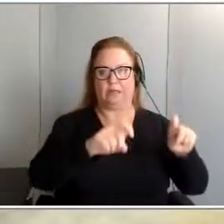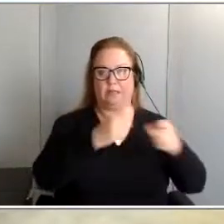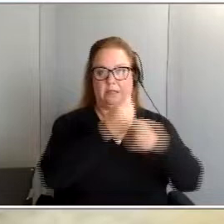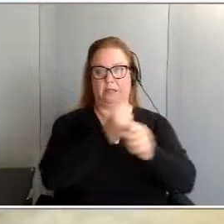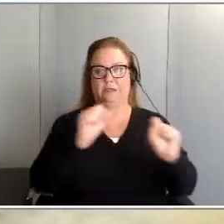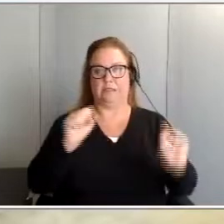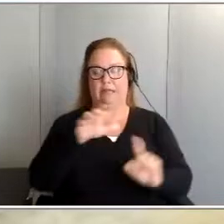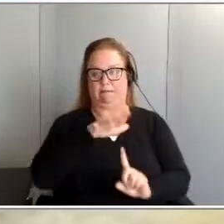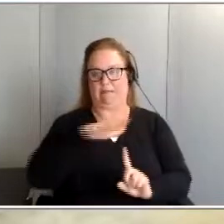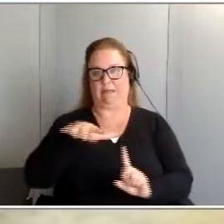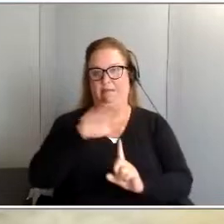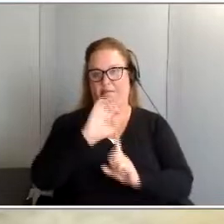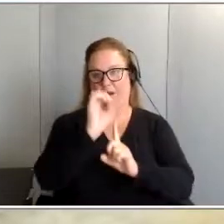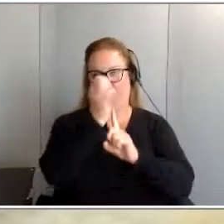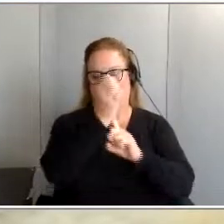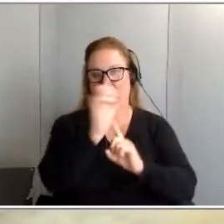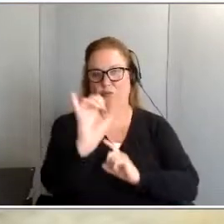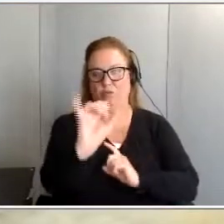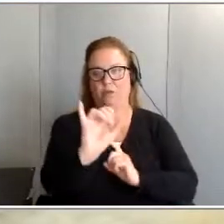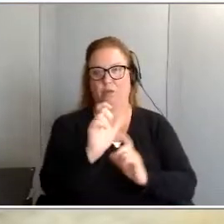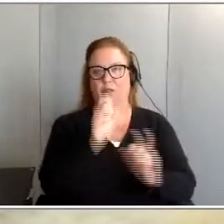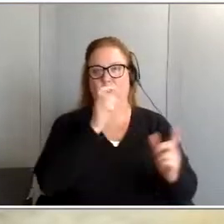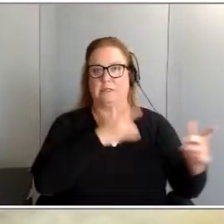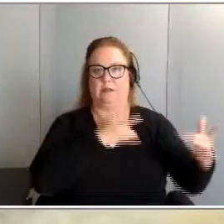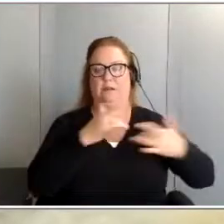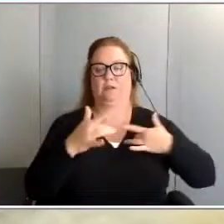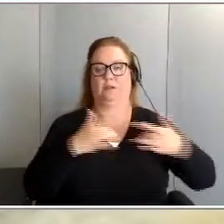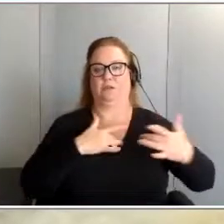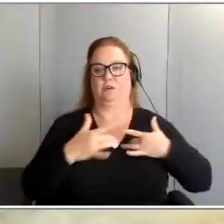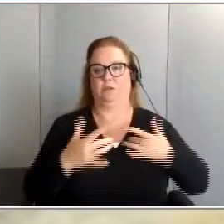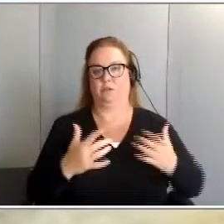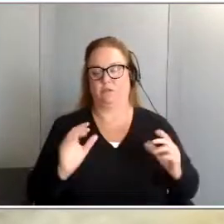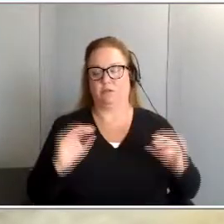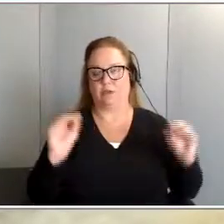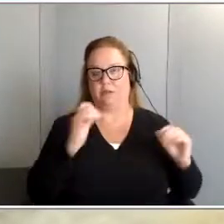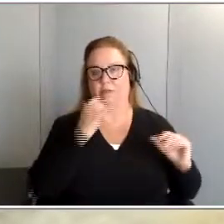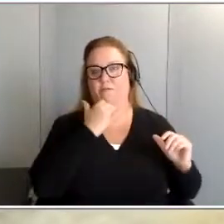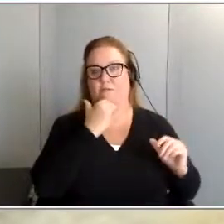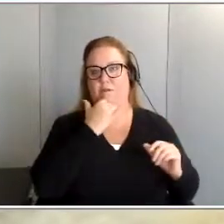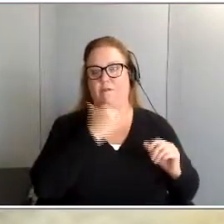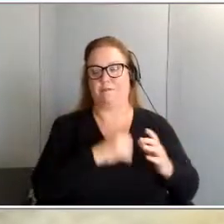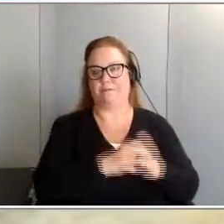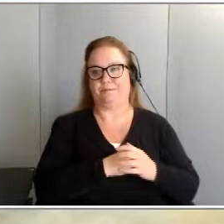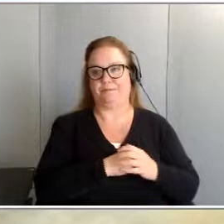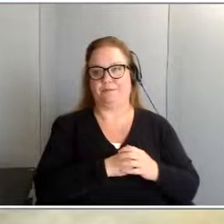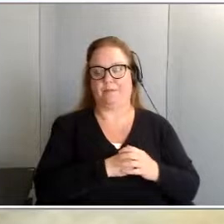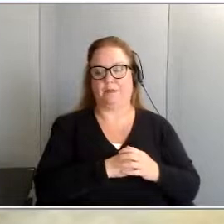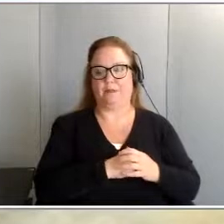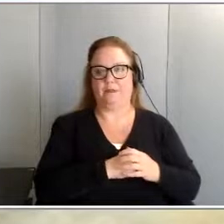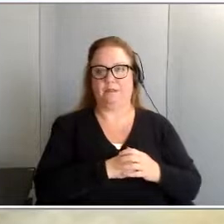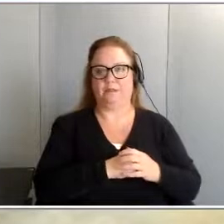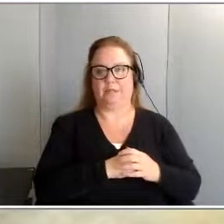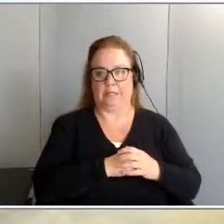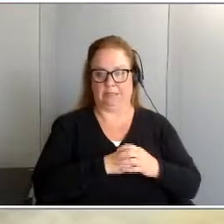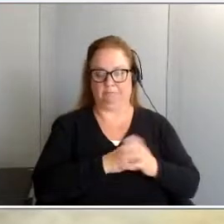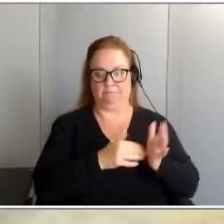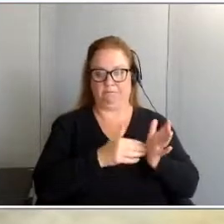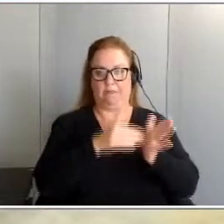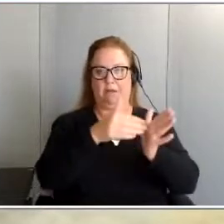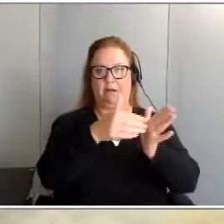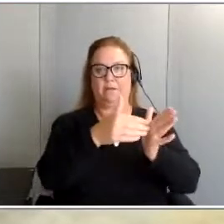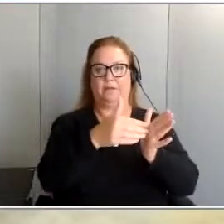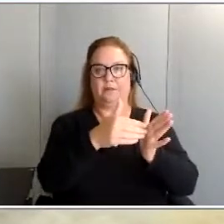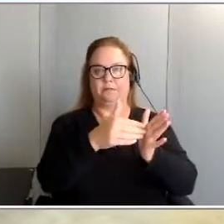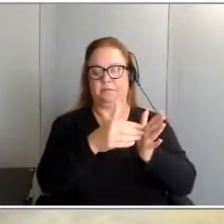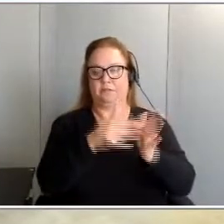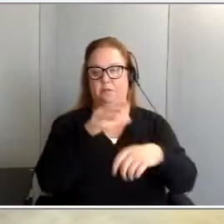environment. So it's not a concern that anything will go wrong in a visit. A lot of times they'll just want to pet